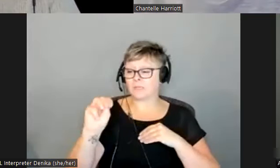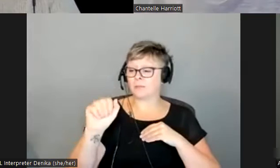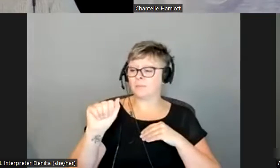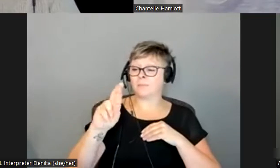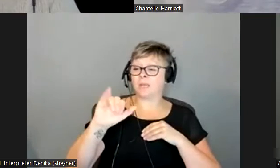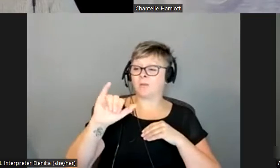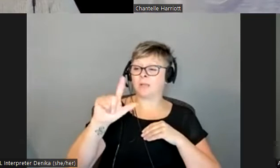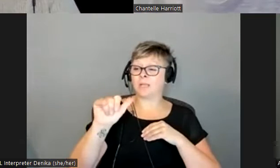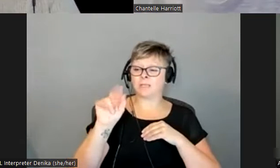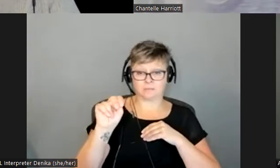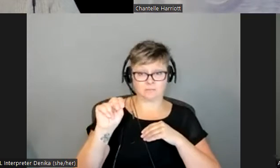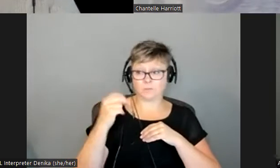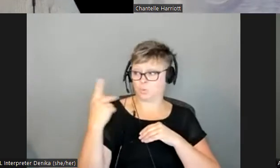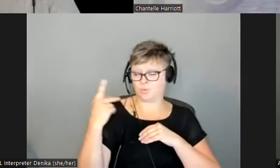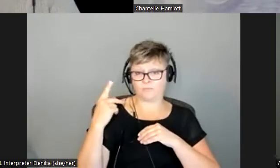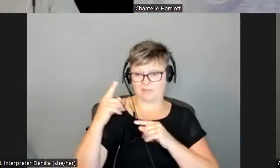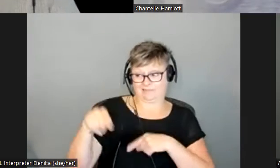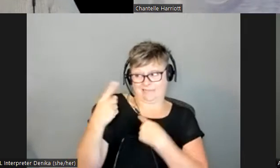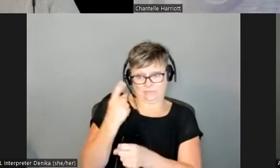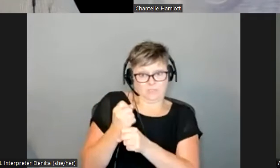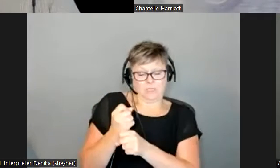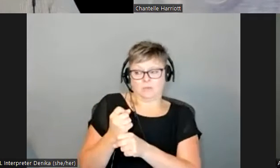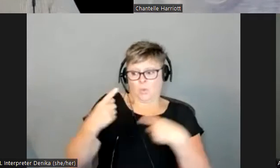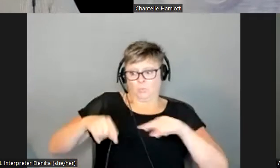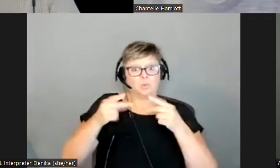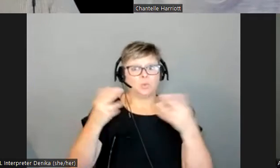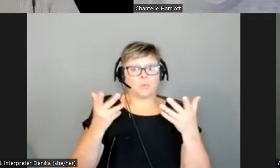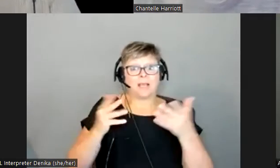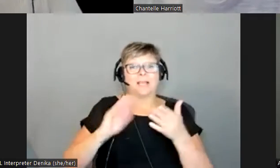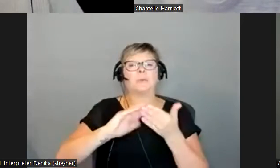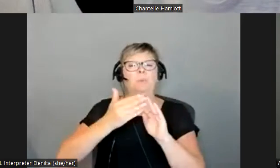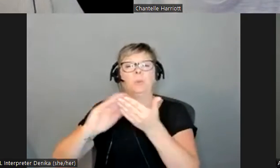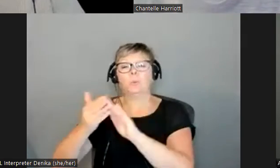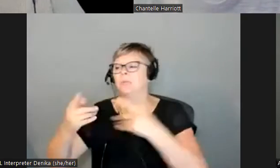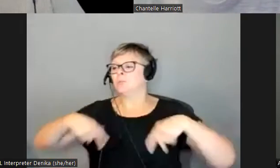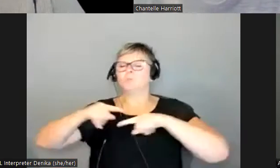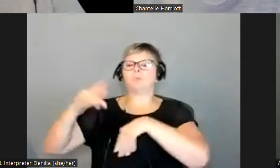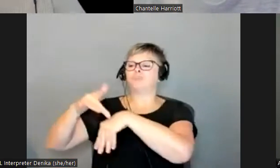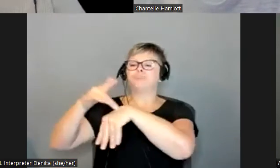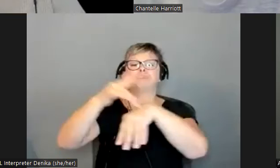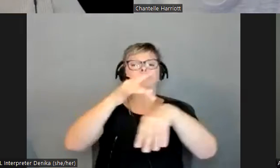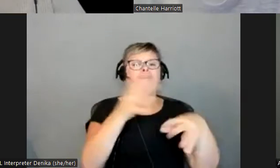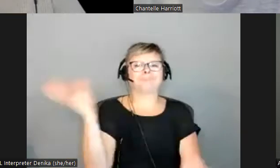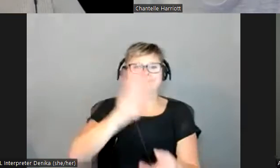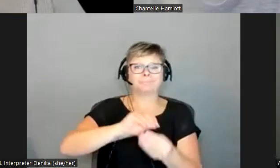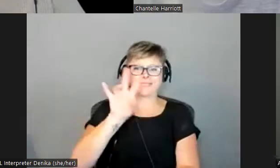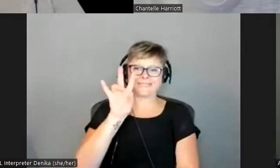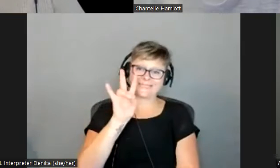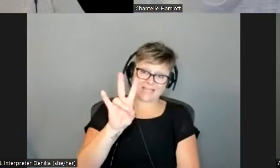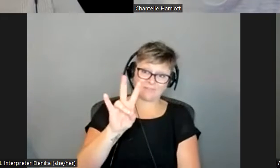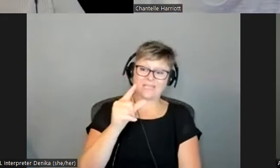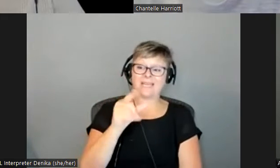this year, where, you know, we went into community to visit. We visited 7 Indigenous communities, 7 Gitxsan